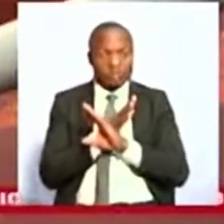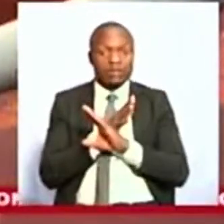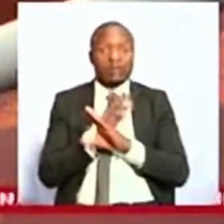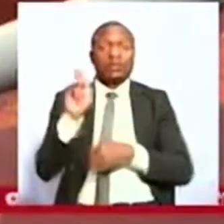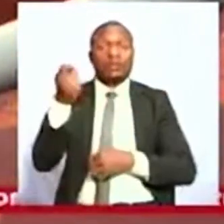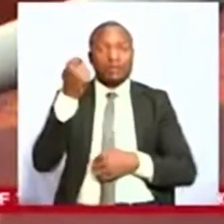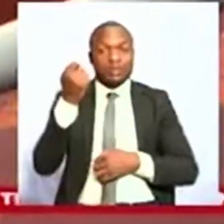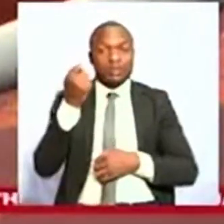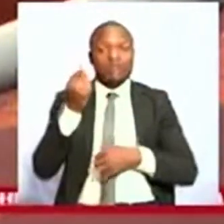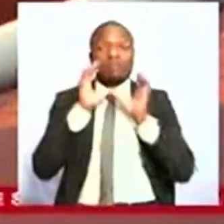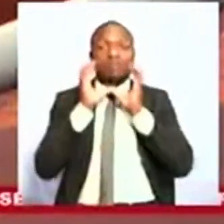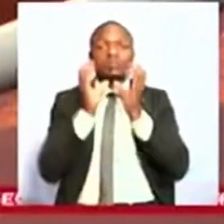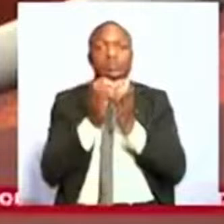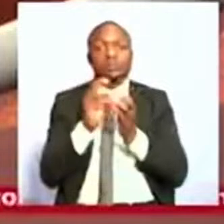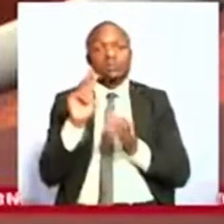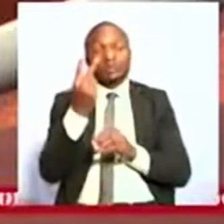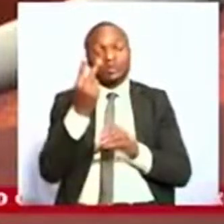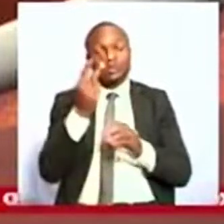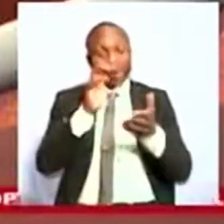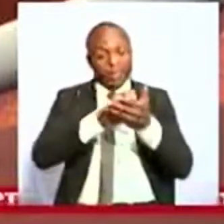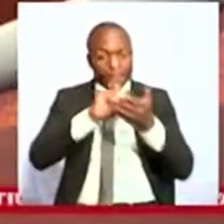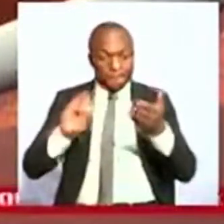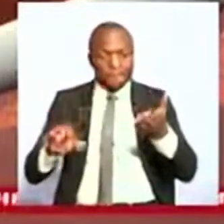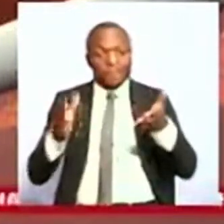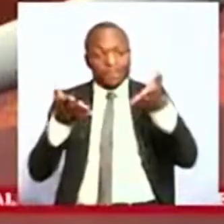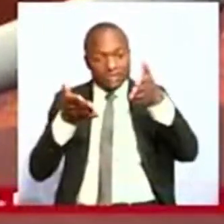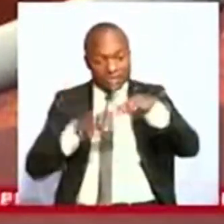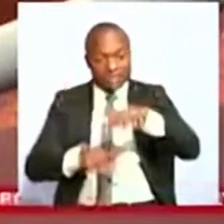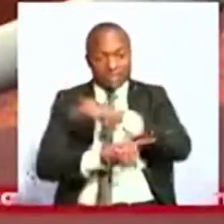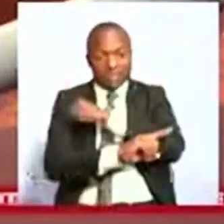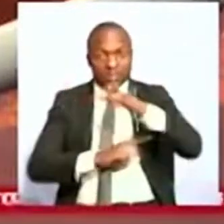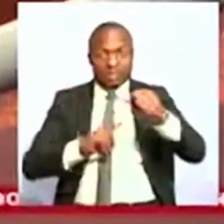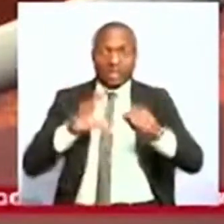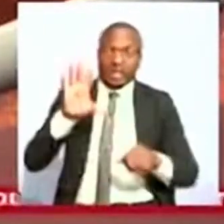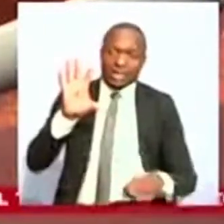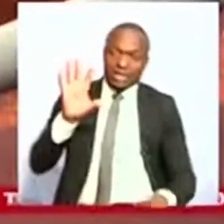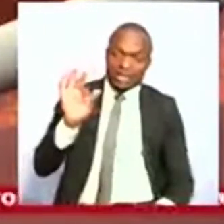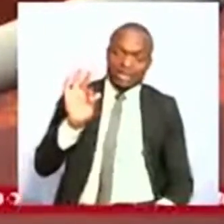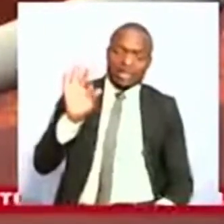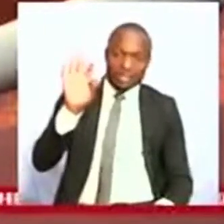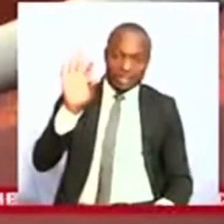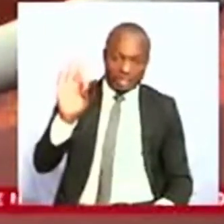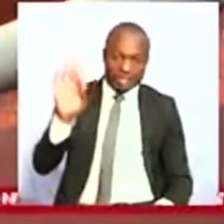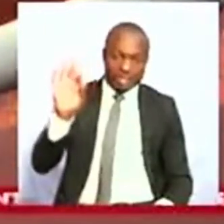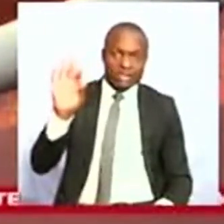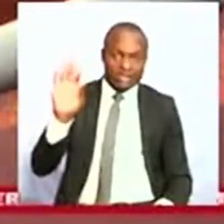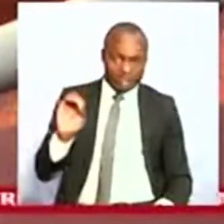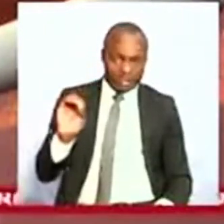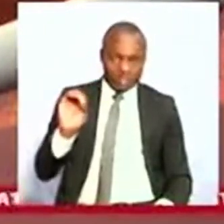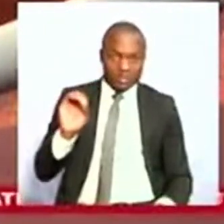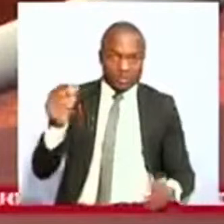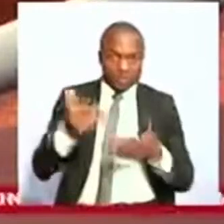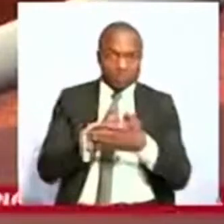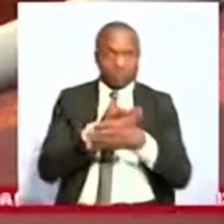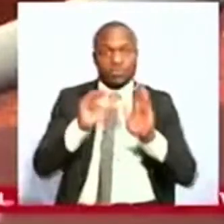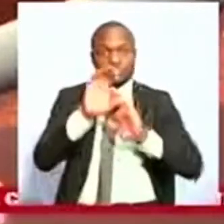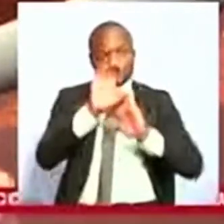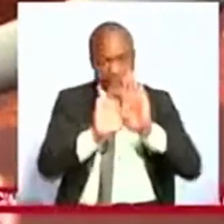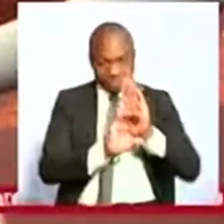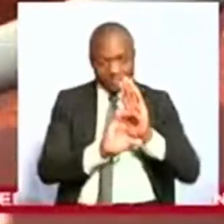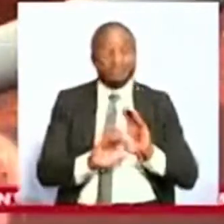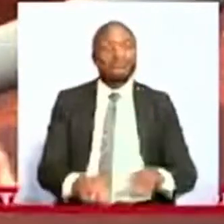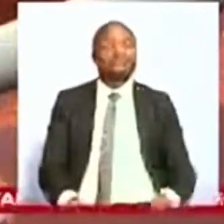optional protocol and abolished the death penalty in 1990 with the adoption of its new constitution.